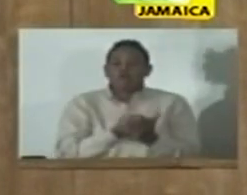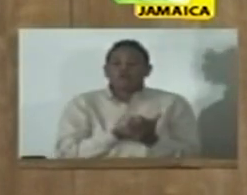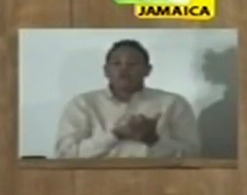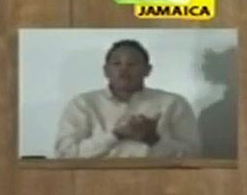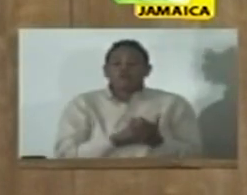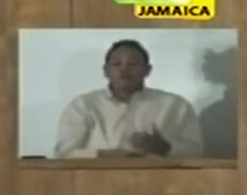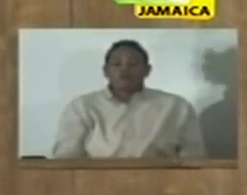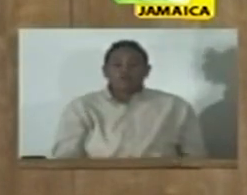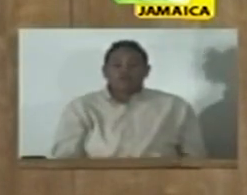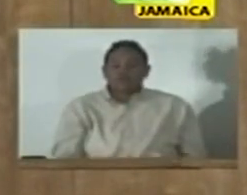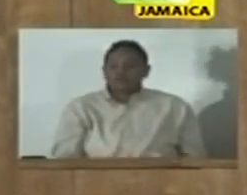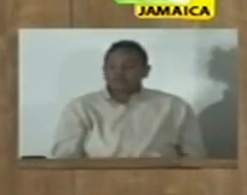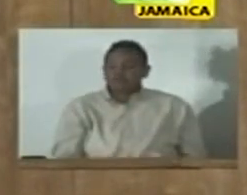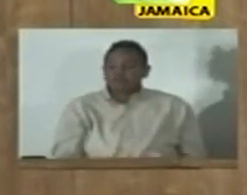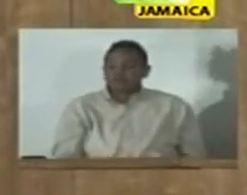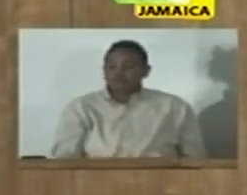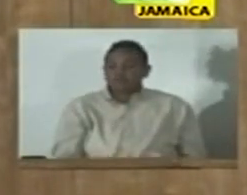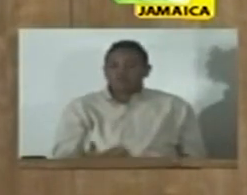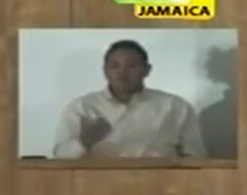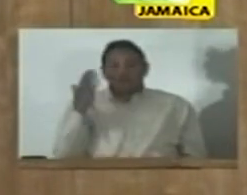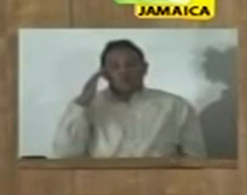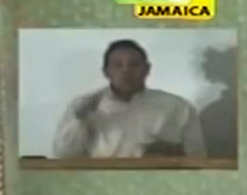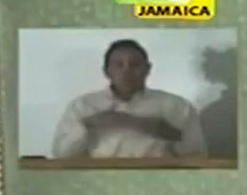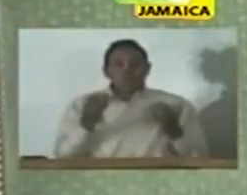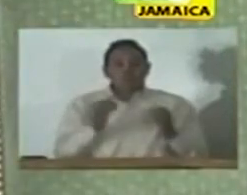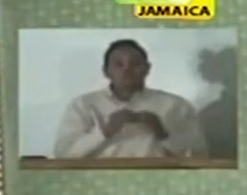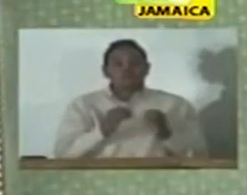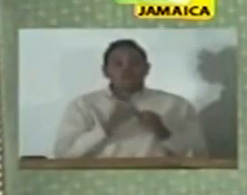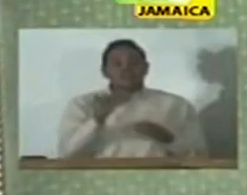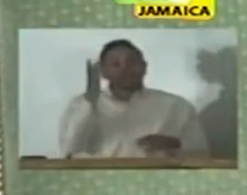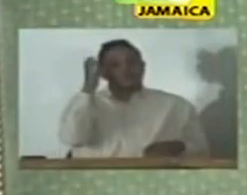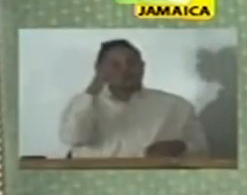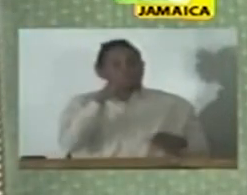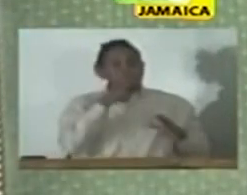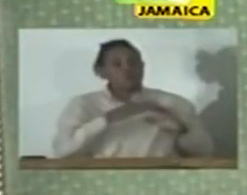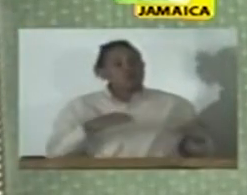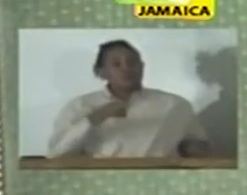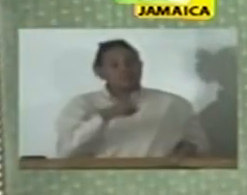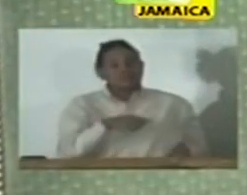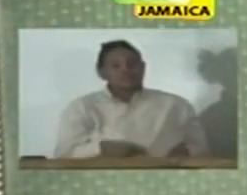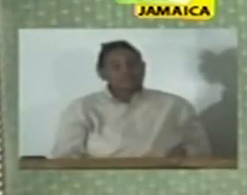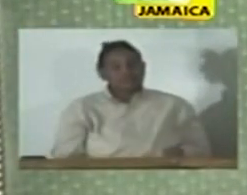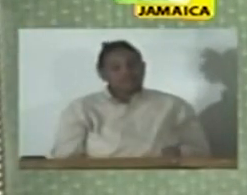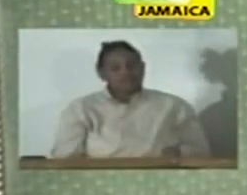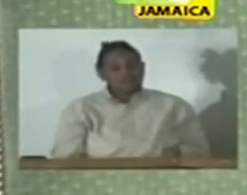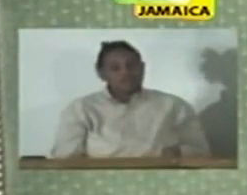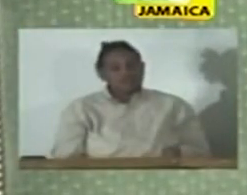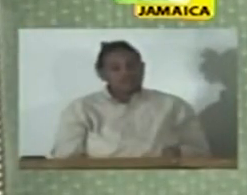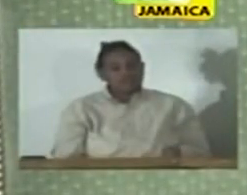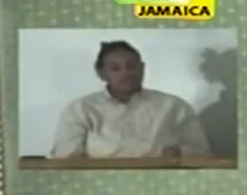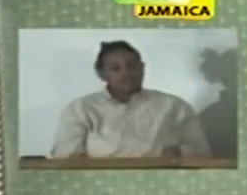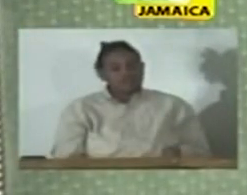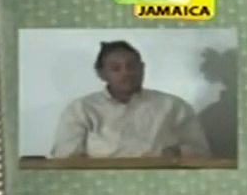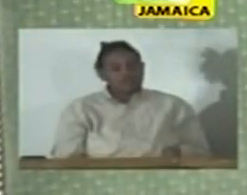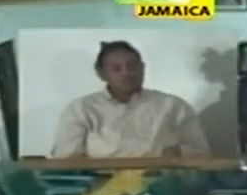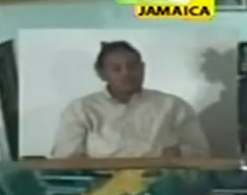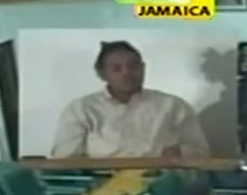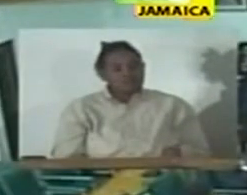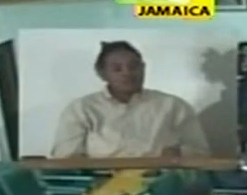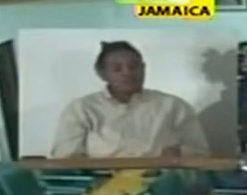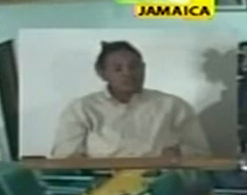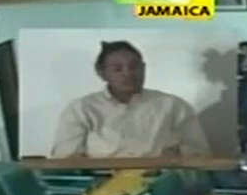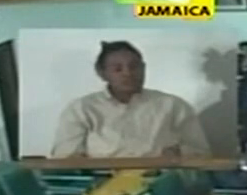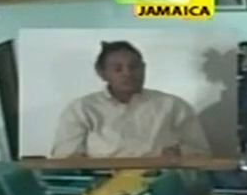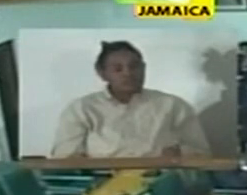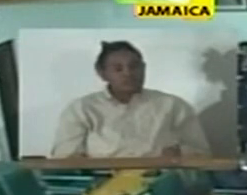So, let us be clear. Hold on a minute. Senator Morris, you really said that? I never said that the president wanted to talk over his